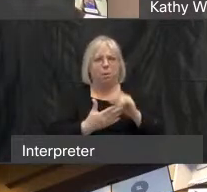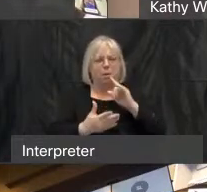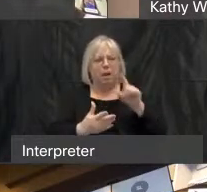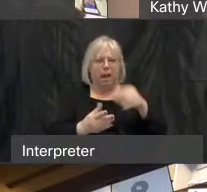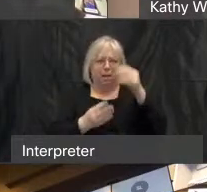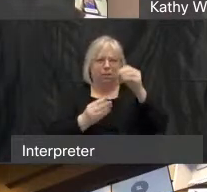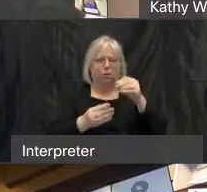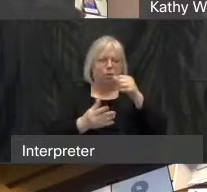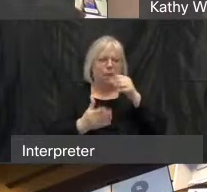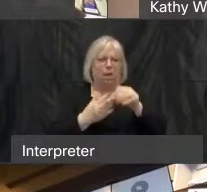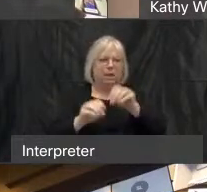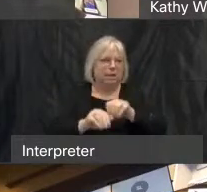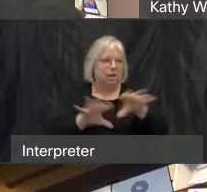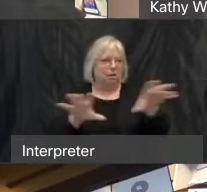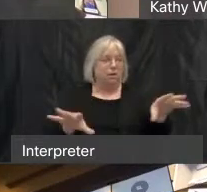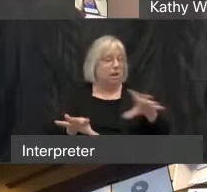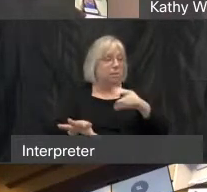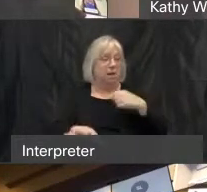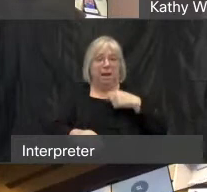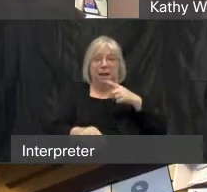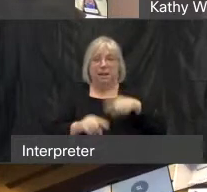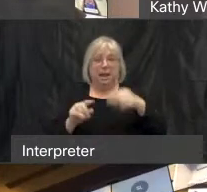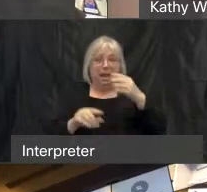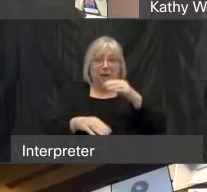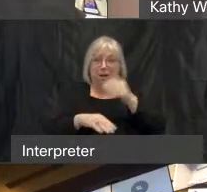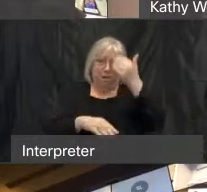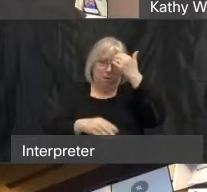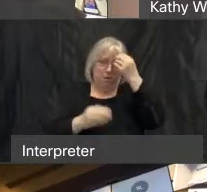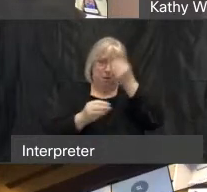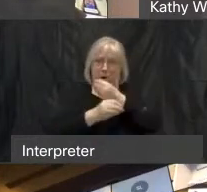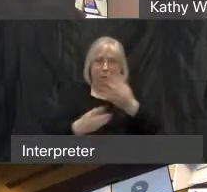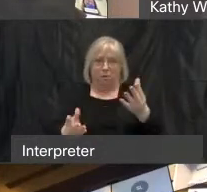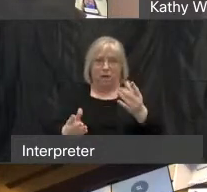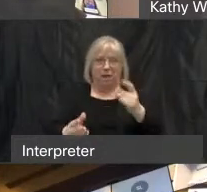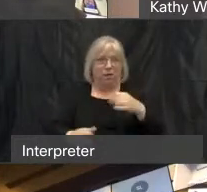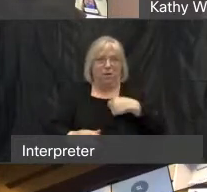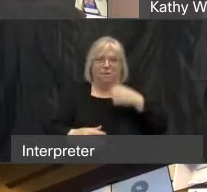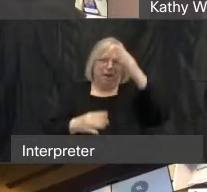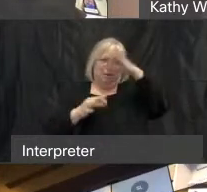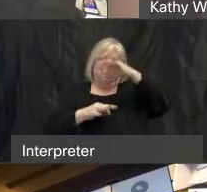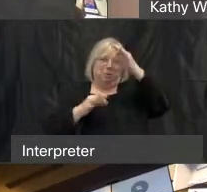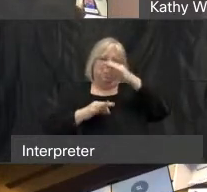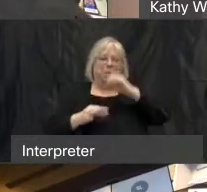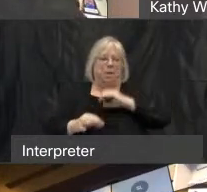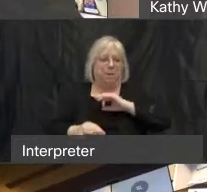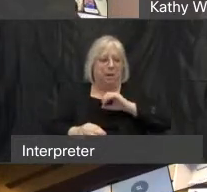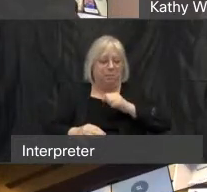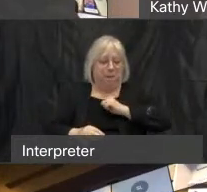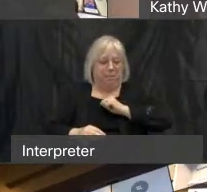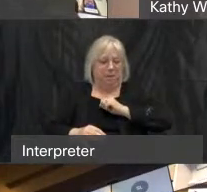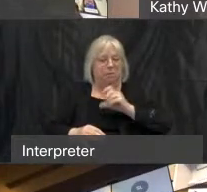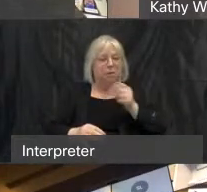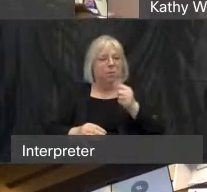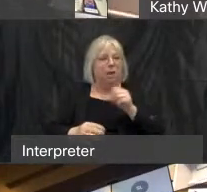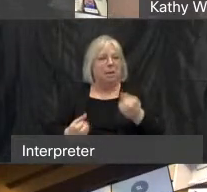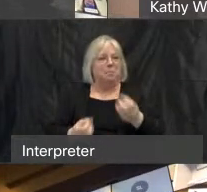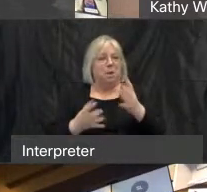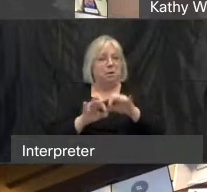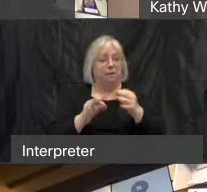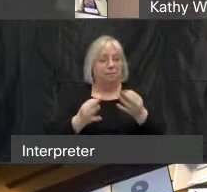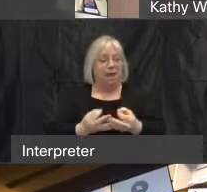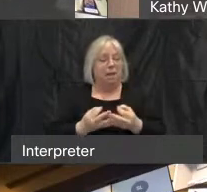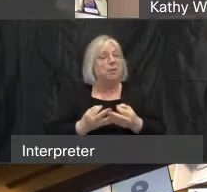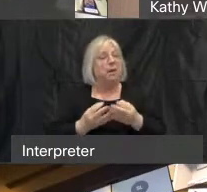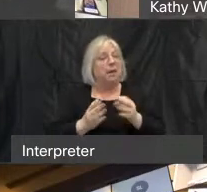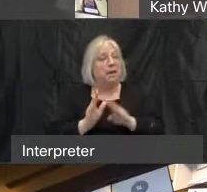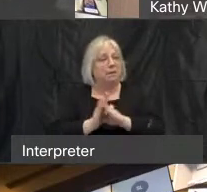them. And I can't notify you of something that I don't even know about. So any multifamily developments that are proposed in my